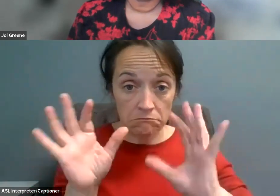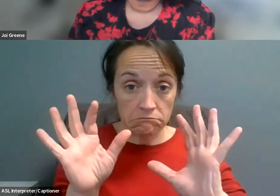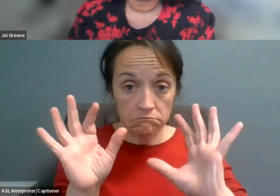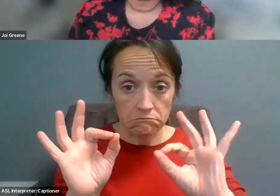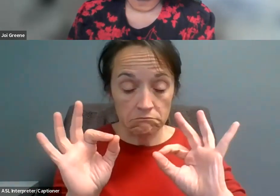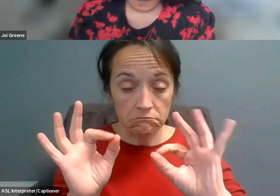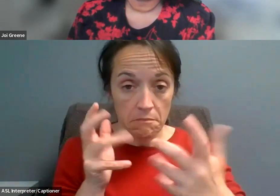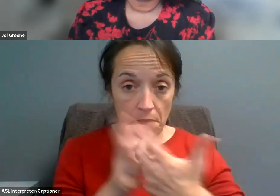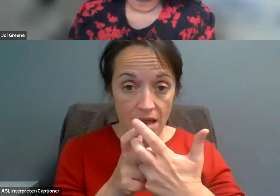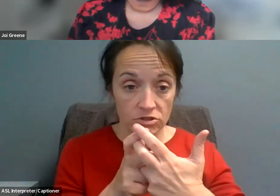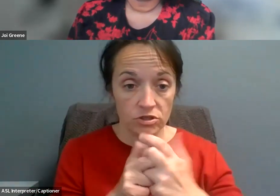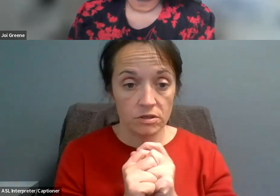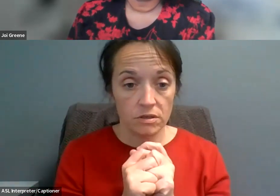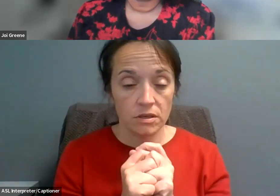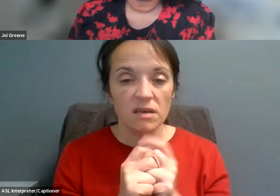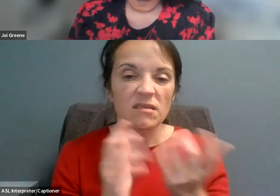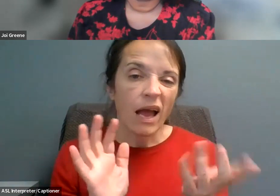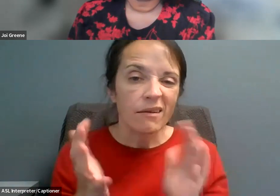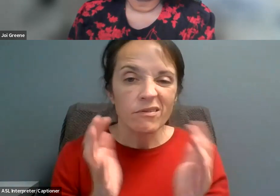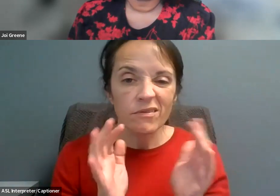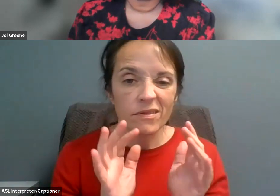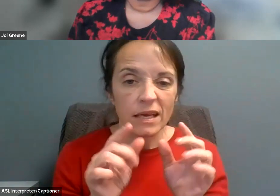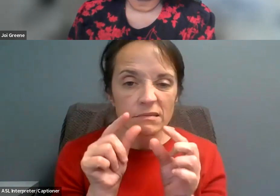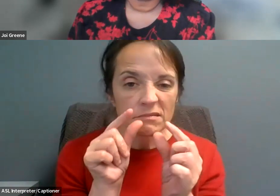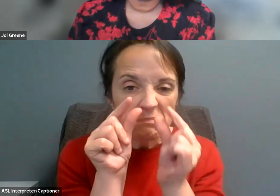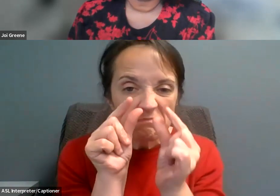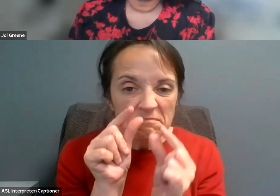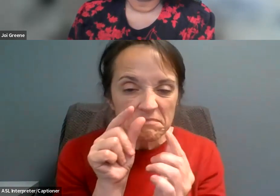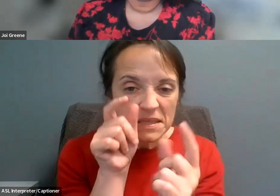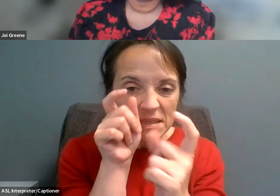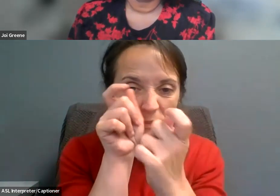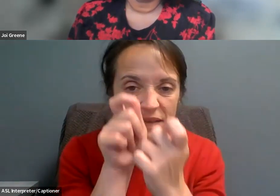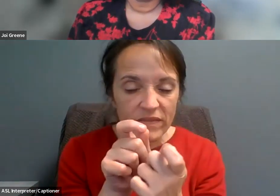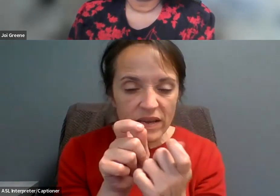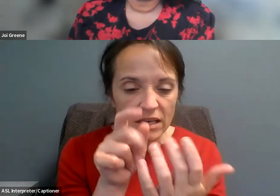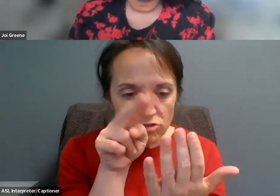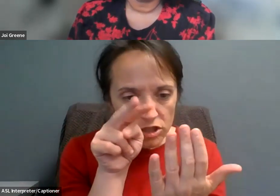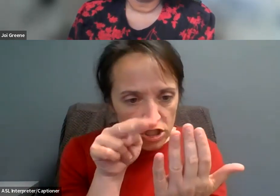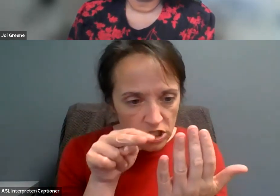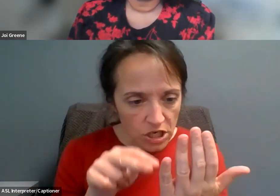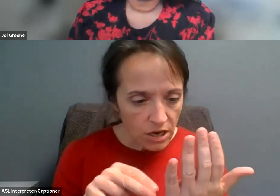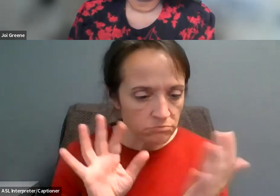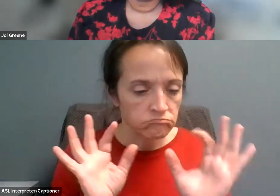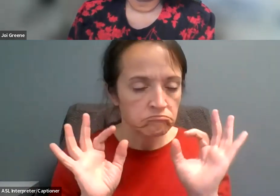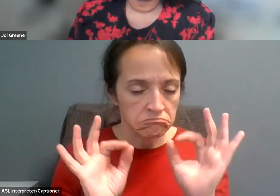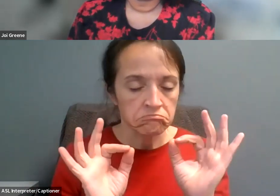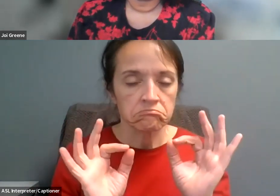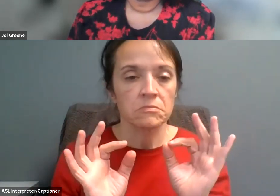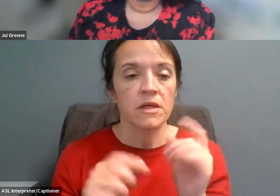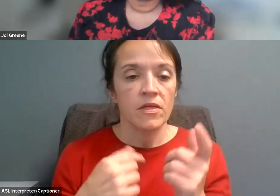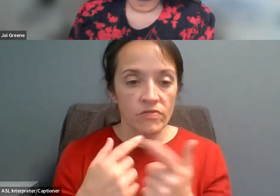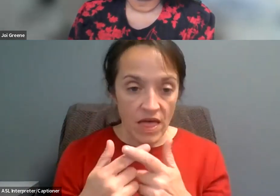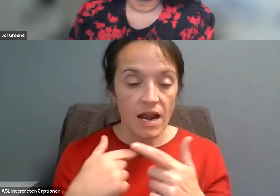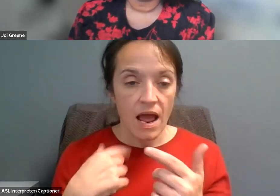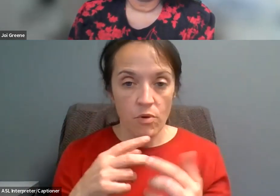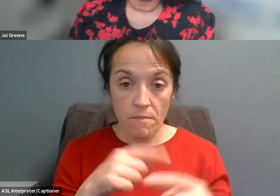checking those kind of nuts and bolts, that's when I start looking more in depth at each of the areas. And what I'm really